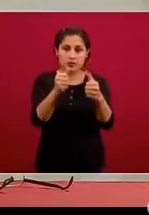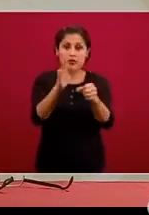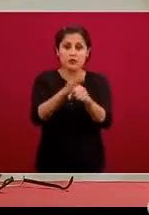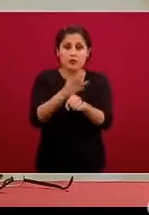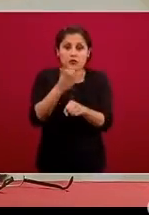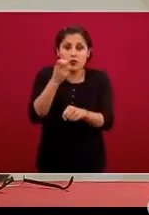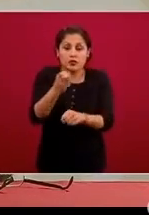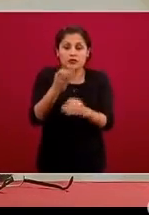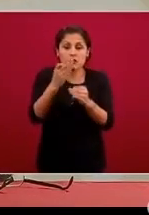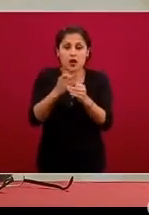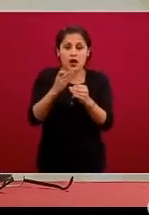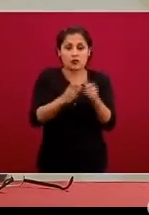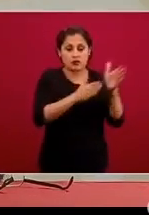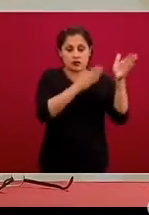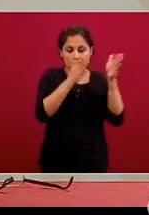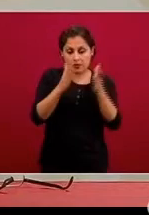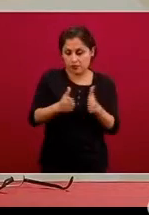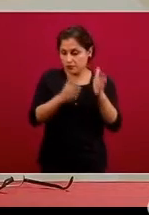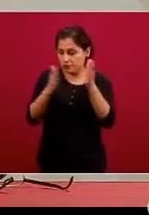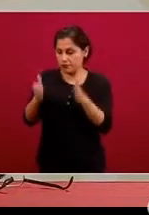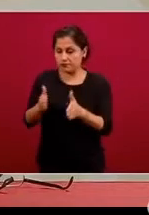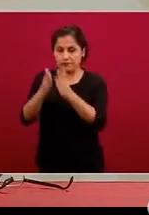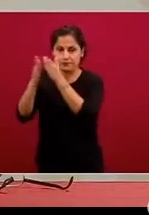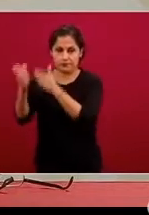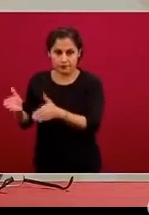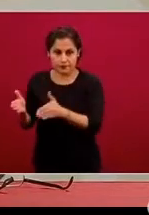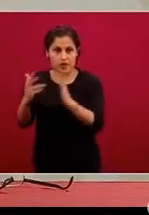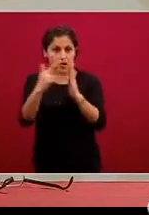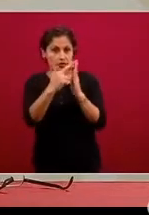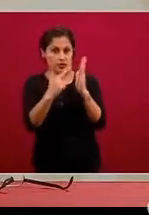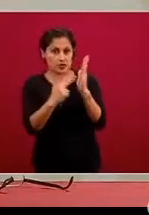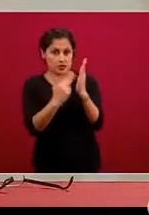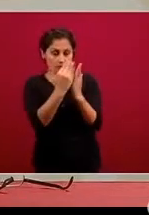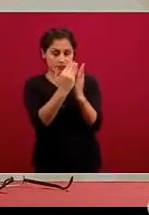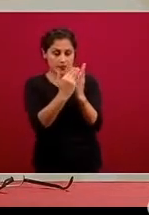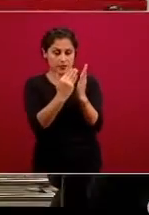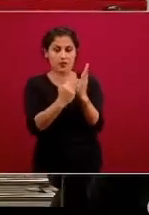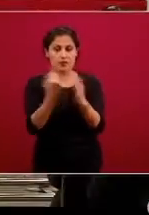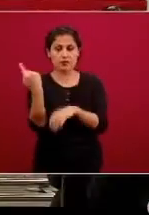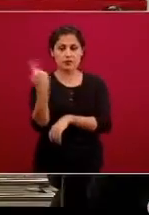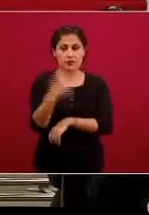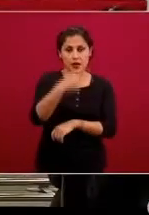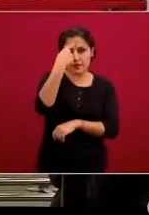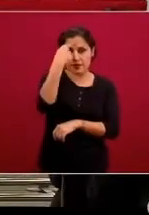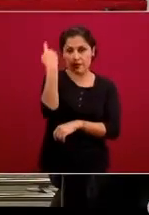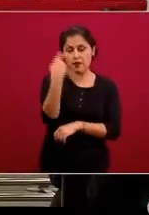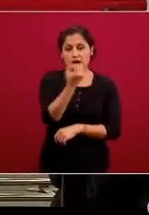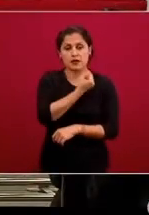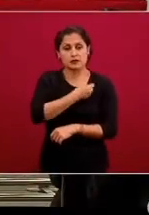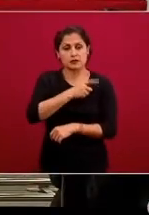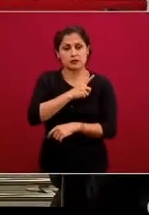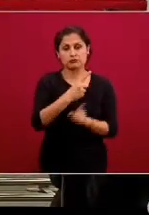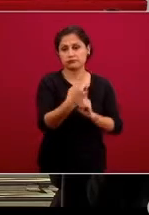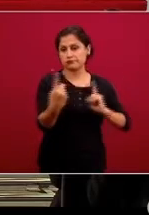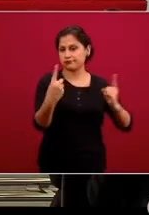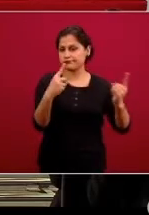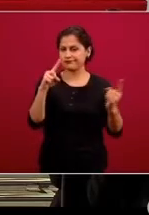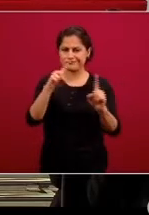why we implemented these mitigation measures, this safe distance program,